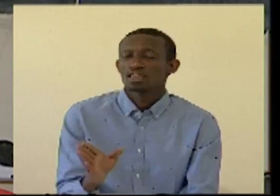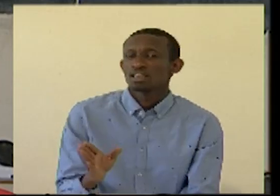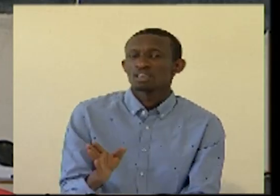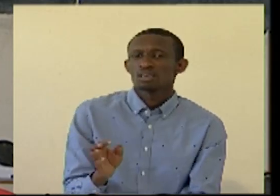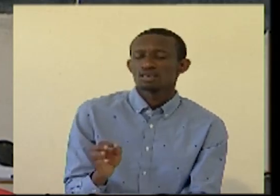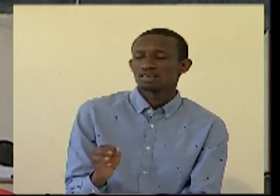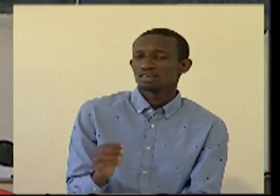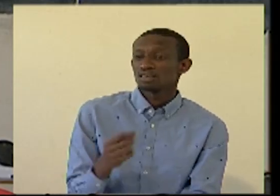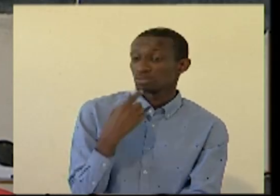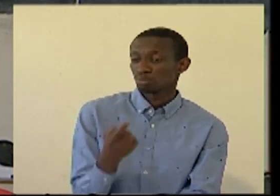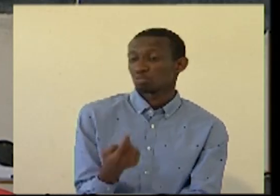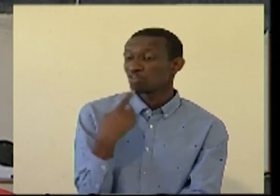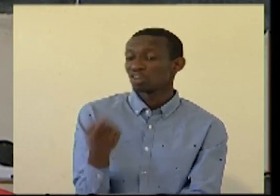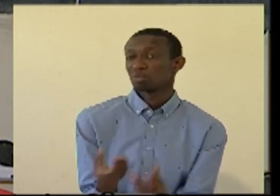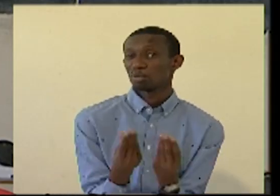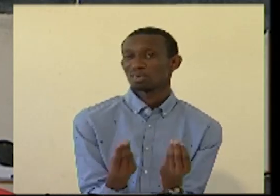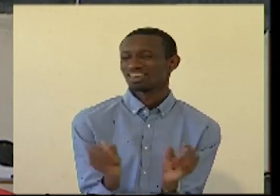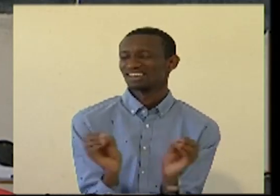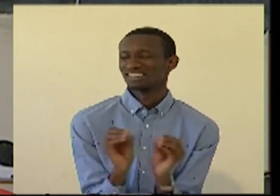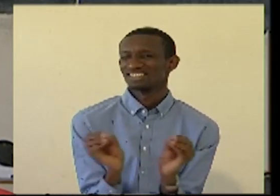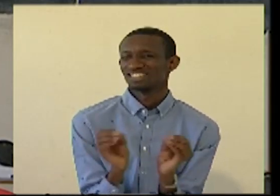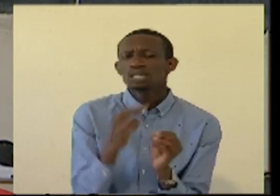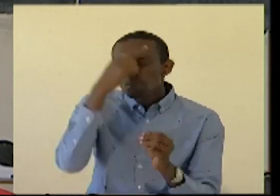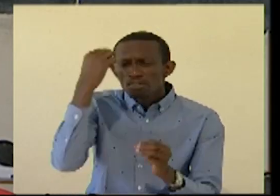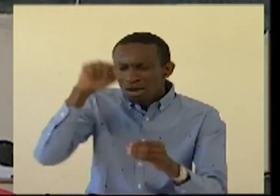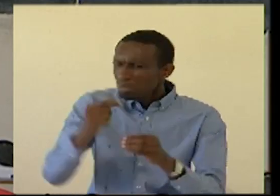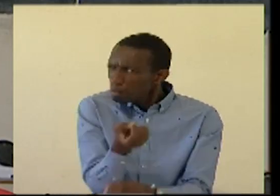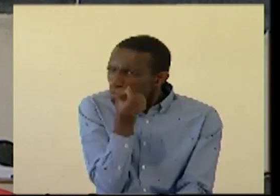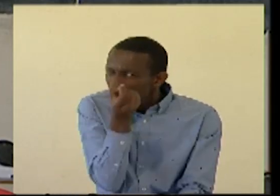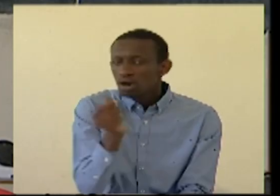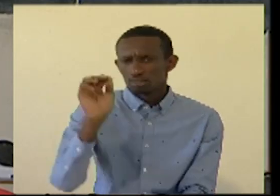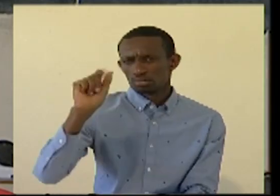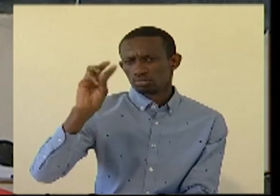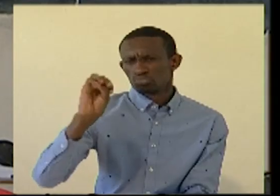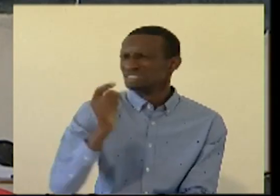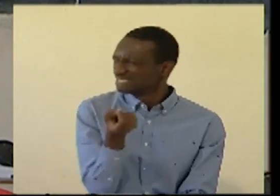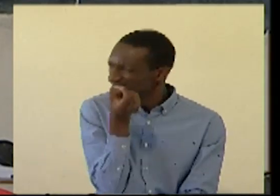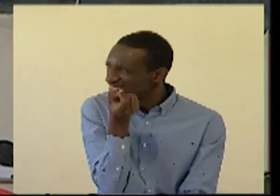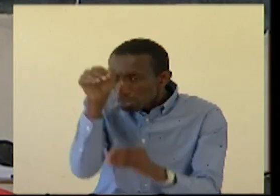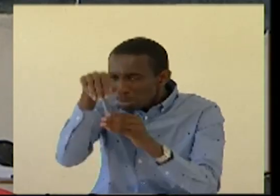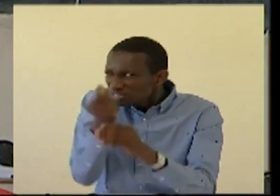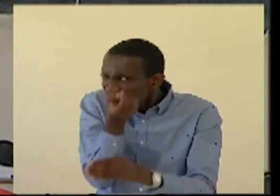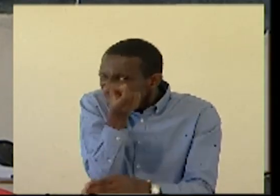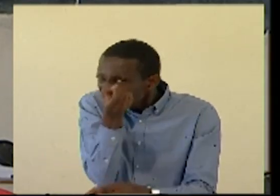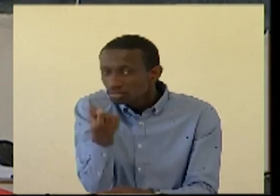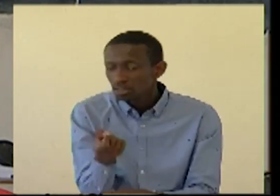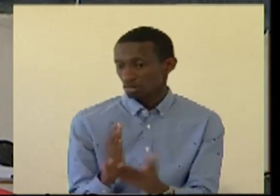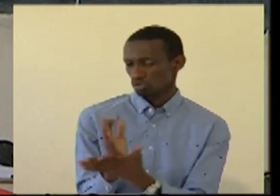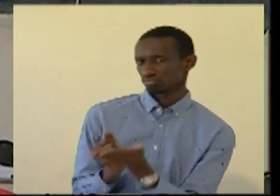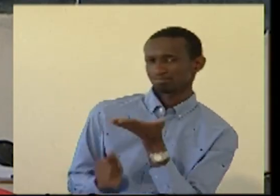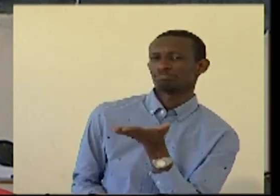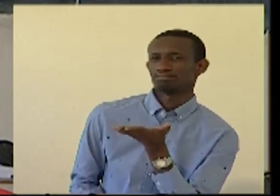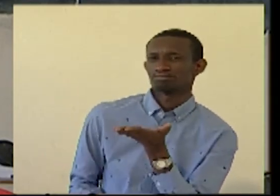not something very easy. Why? Because of the small size of atoms. And because of this,